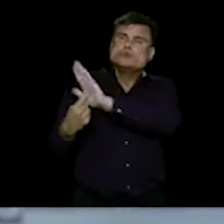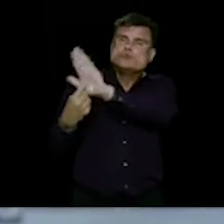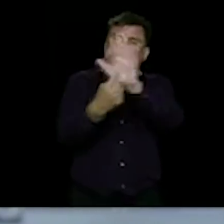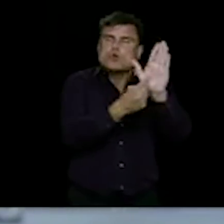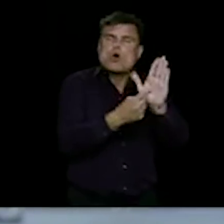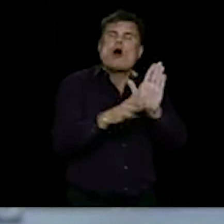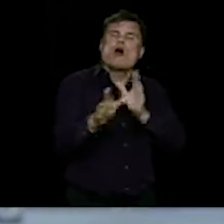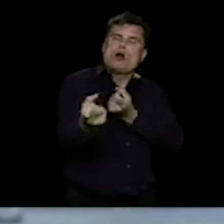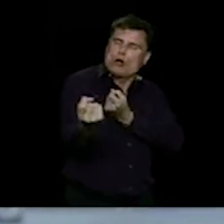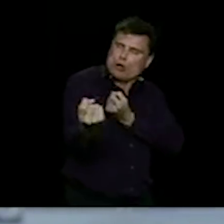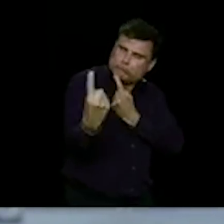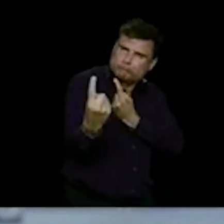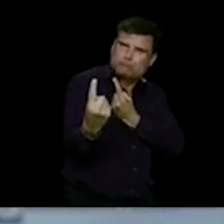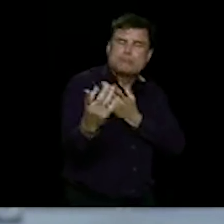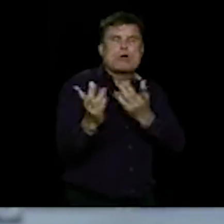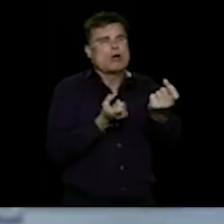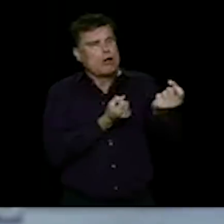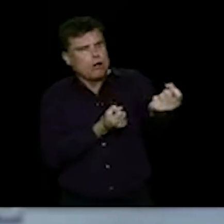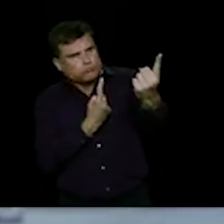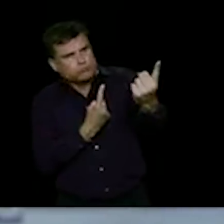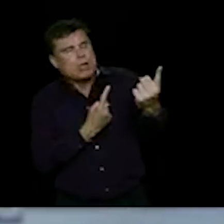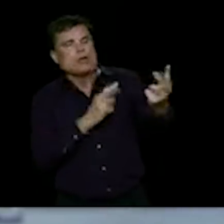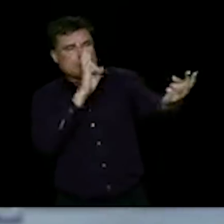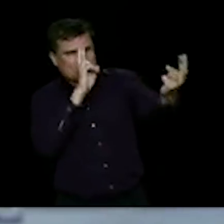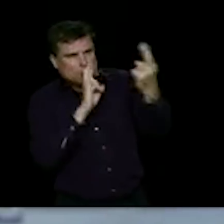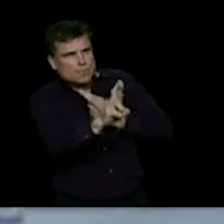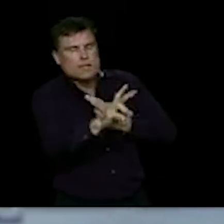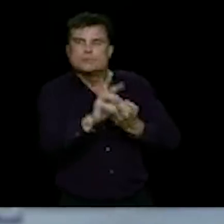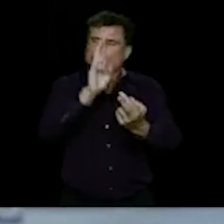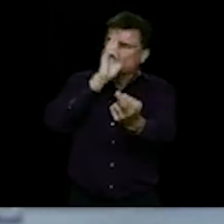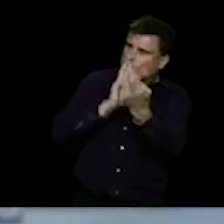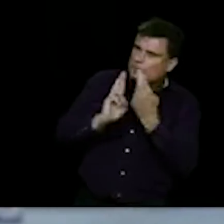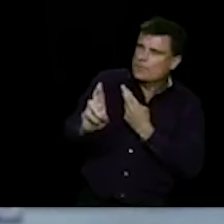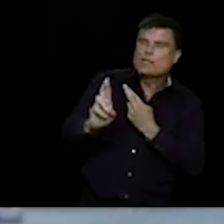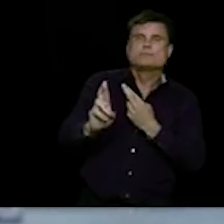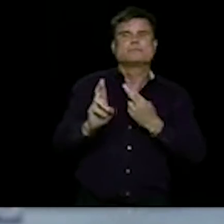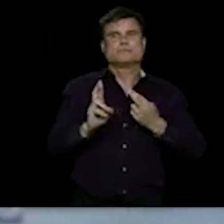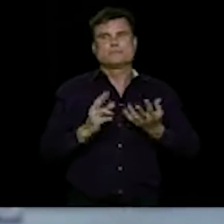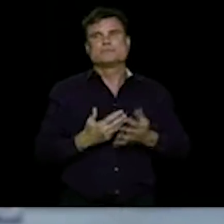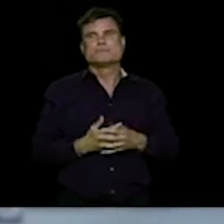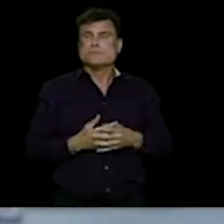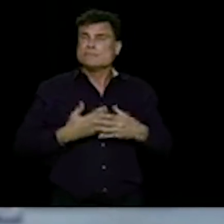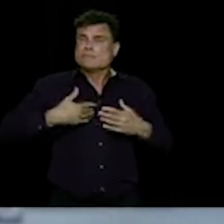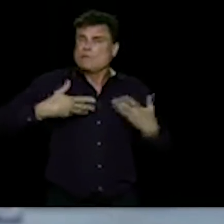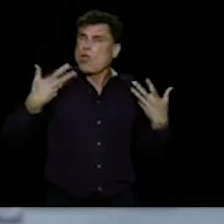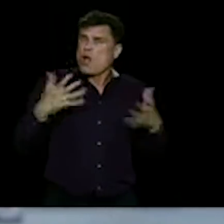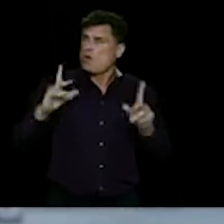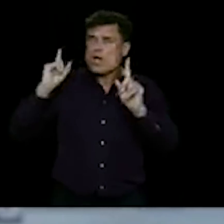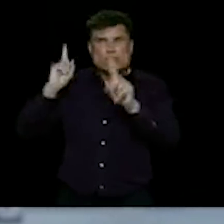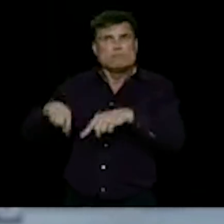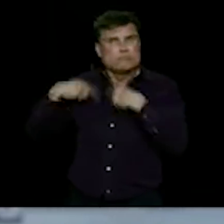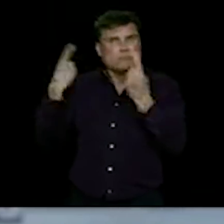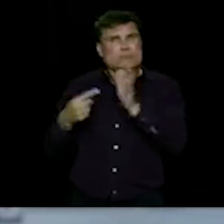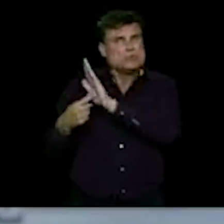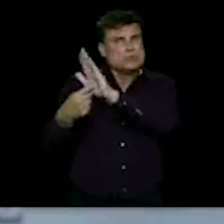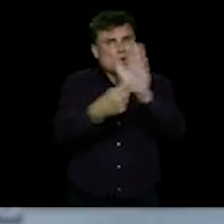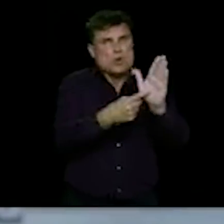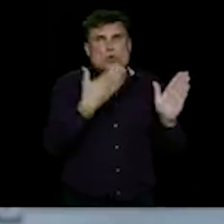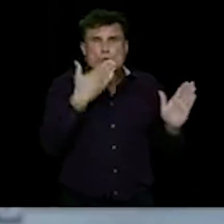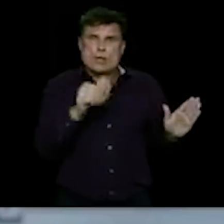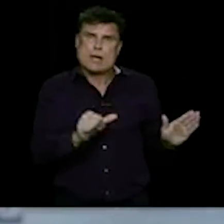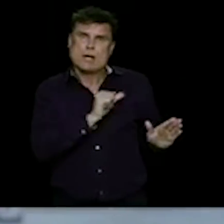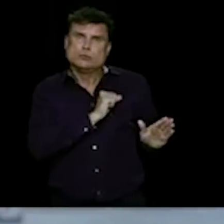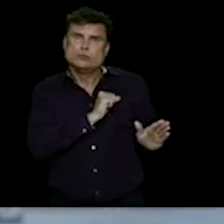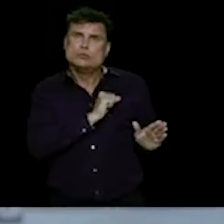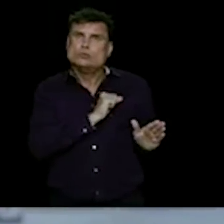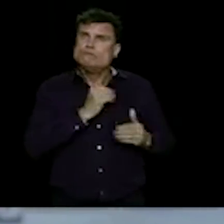and understanding. As we look to the fall, let's use the fortitude, the resilience that everybody in